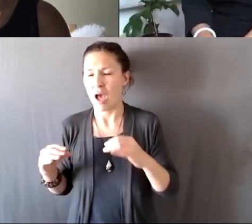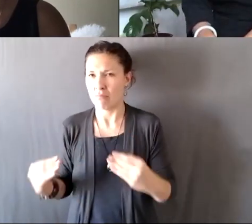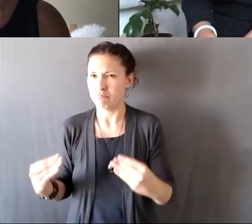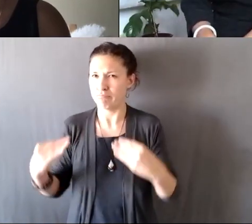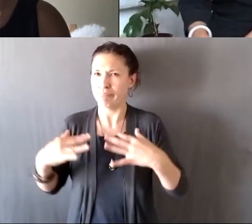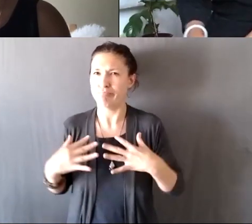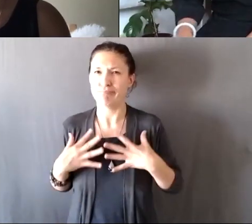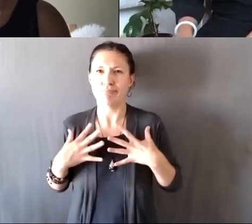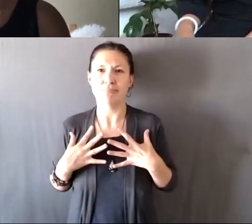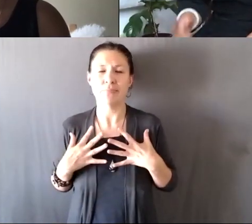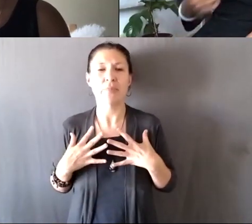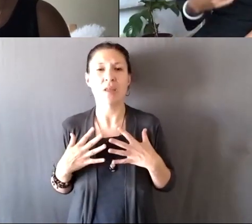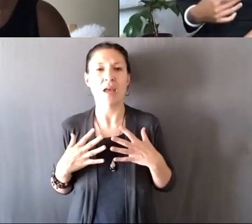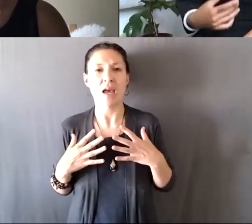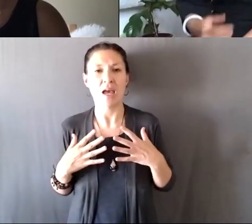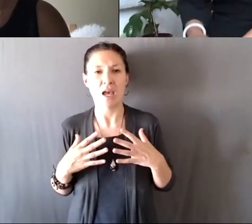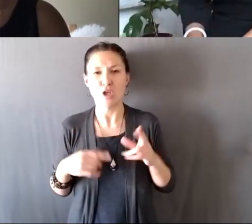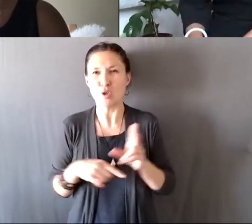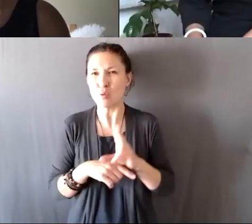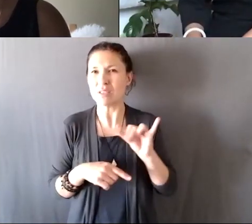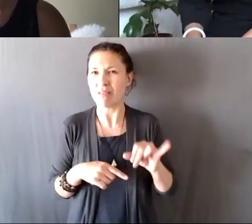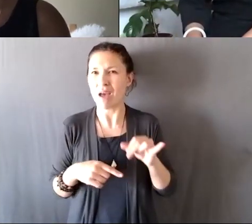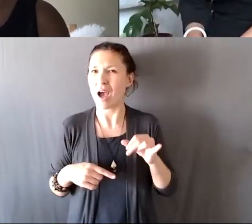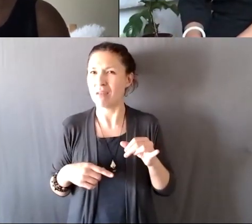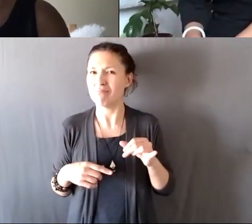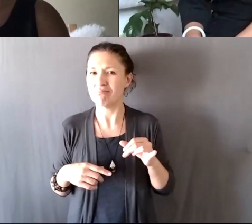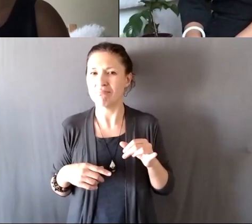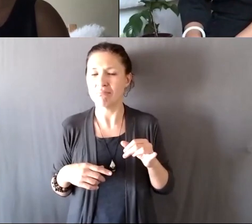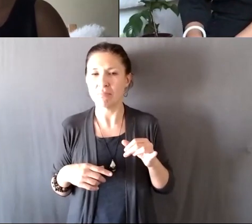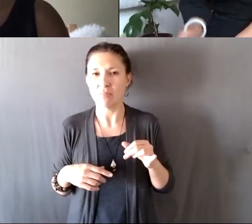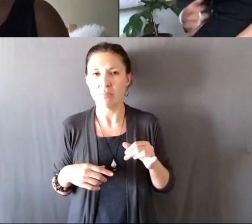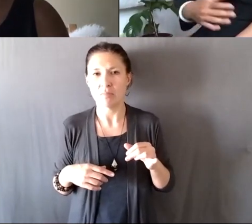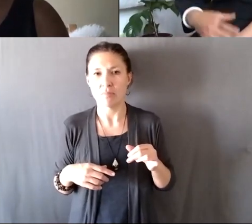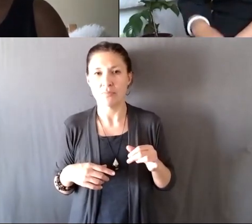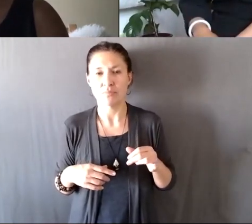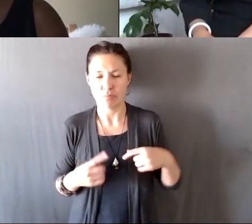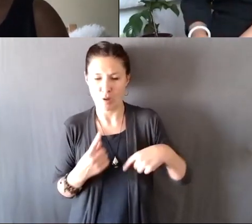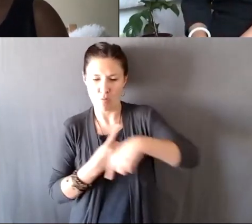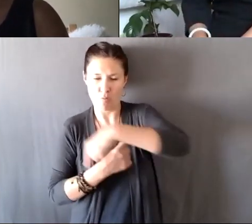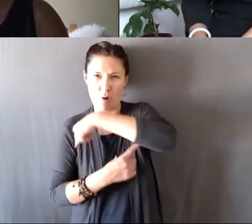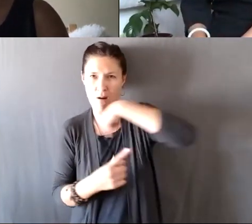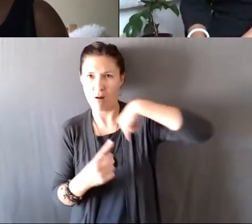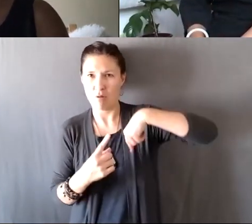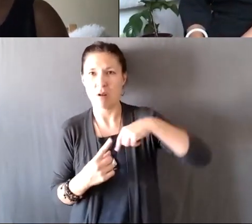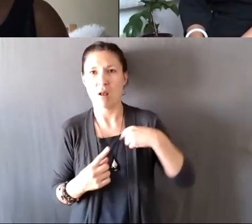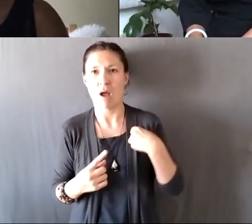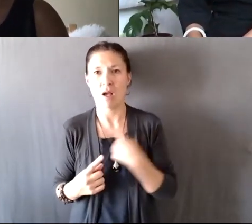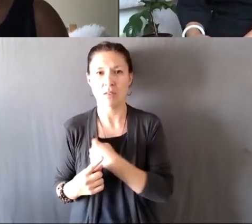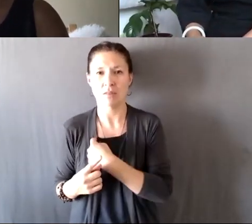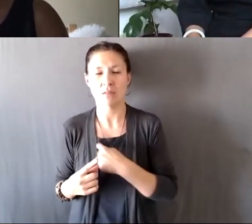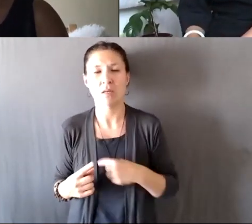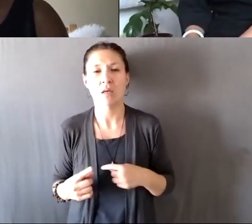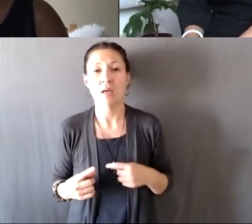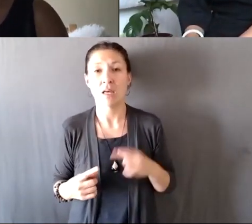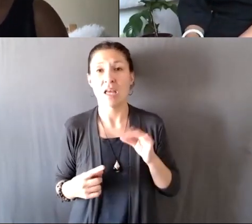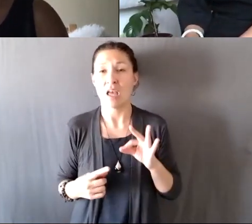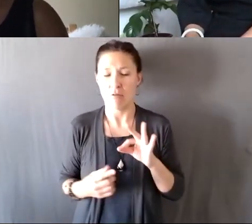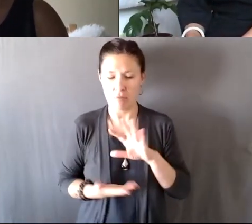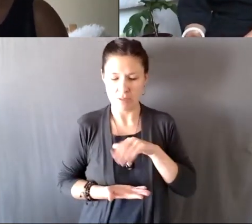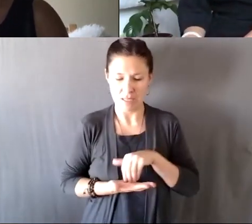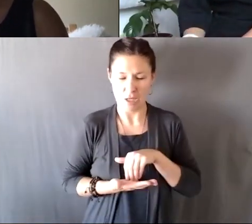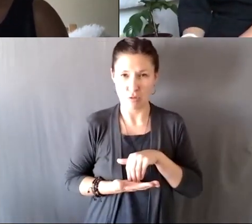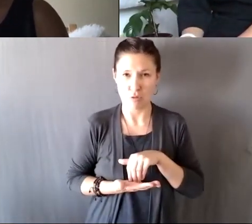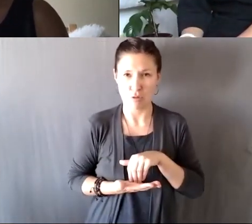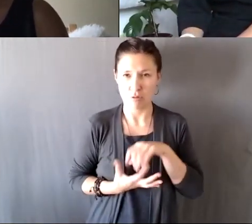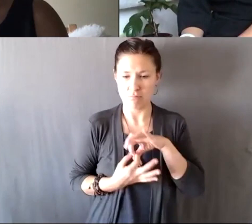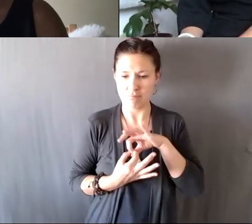compass. So I think with Qigong, when you do these practices where you return to your center, where you connect to yourself, you